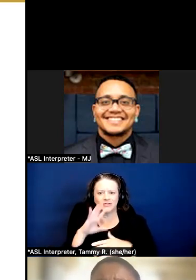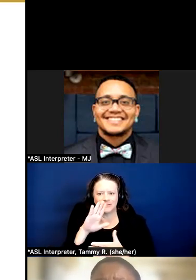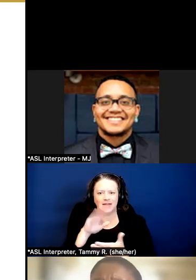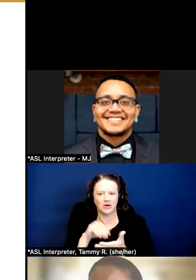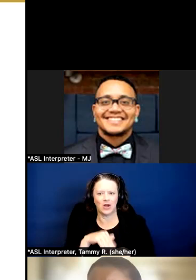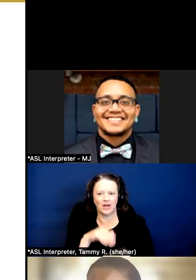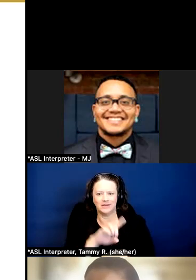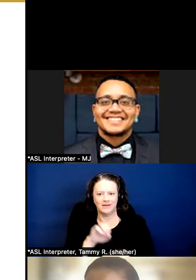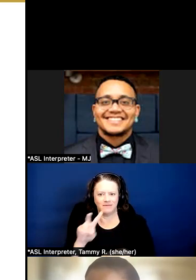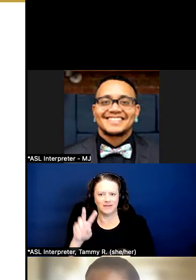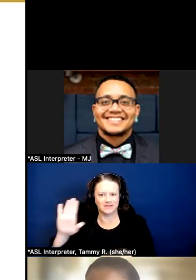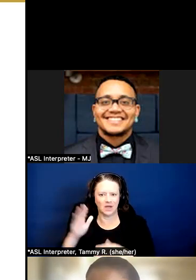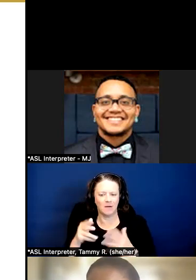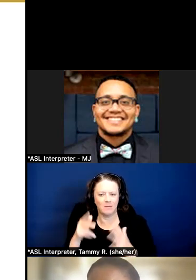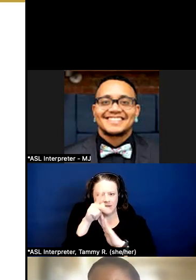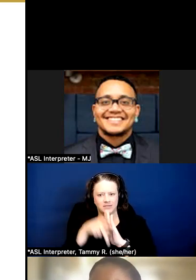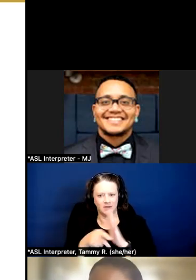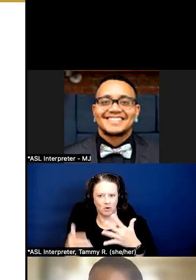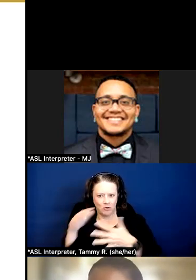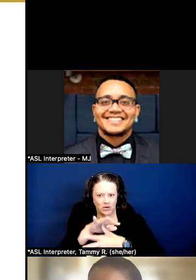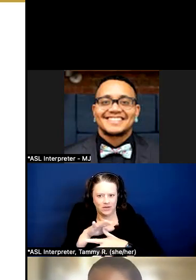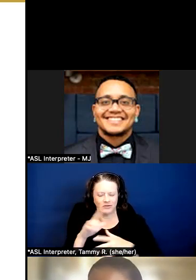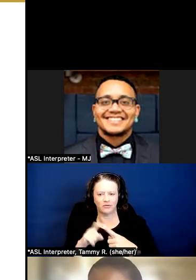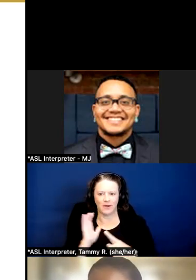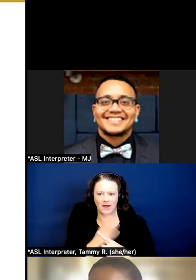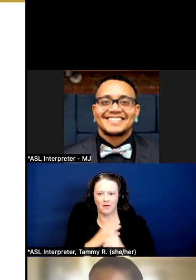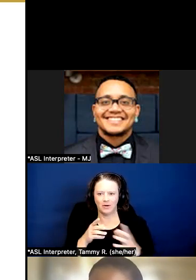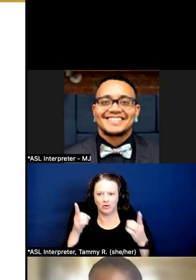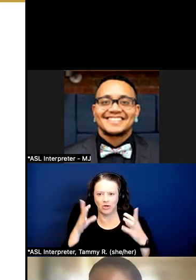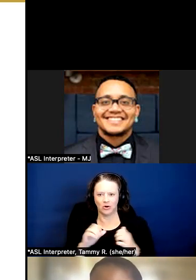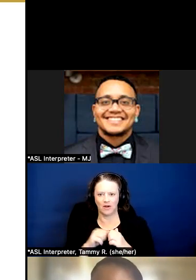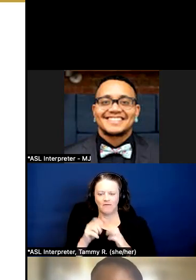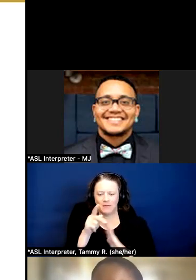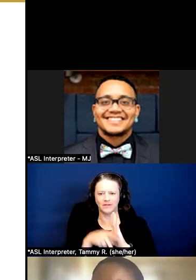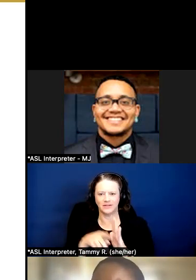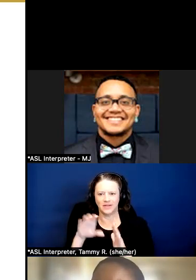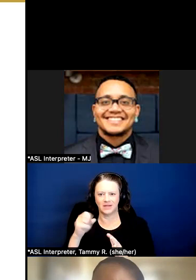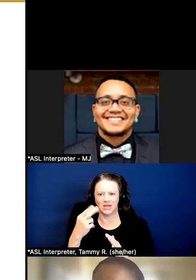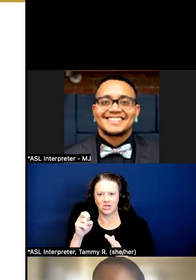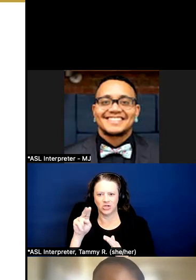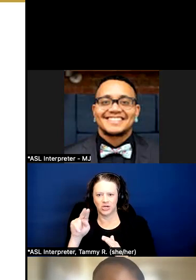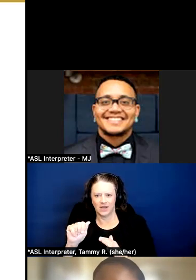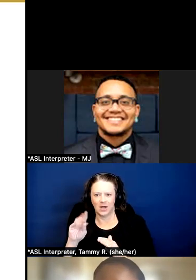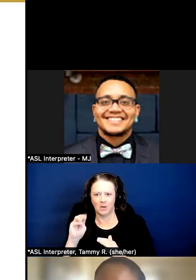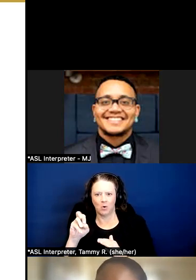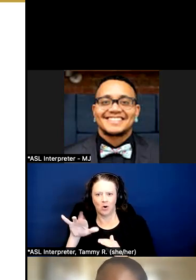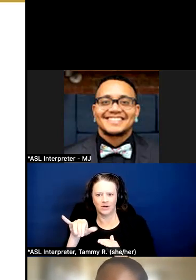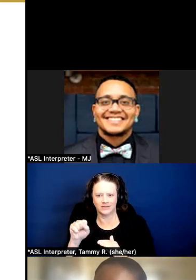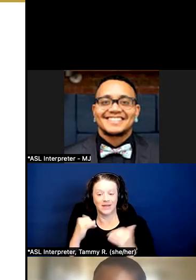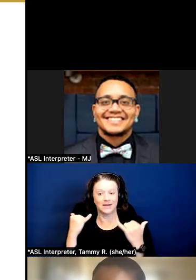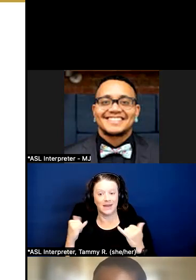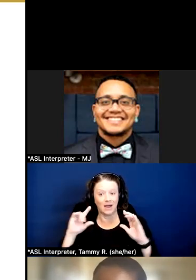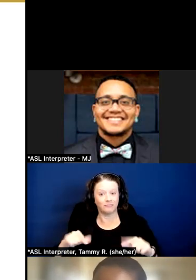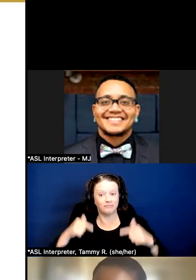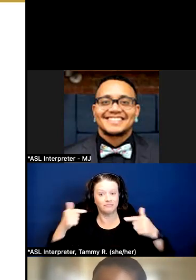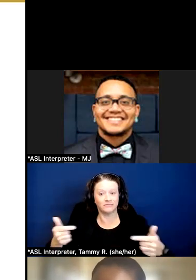Violence's policy priorities from our Director of Policy, Sheena Morris. But now for the next presentation, we'll turn it over